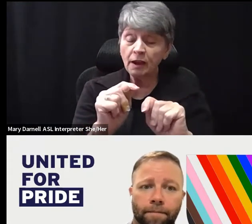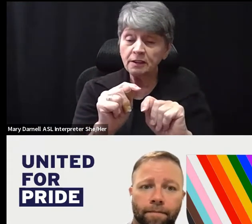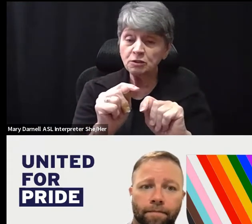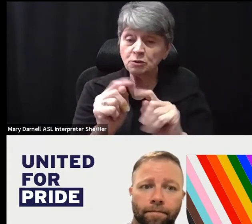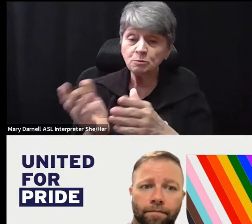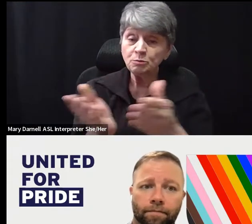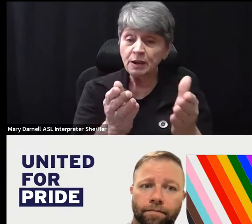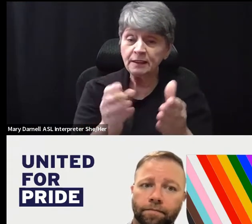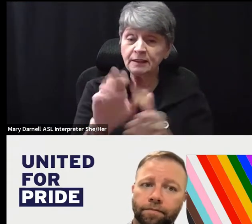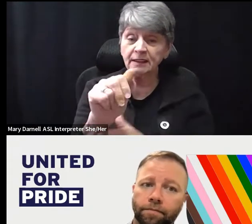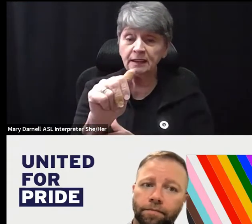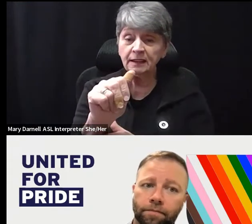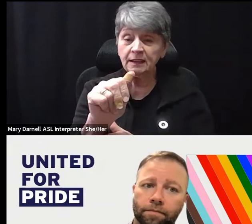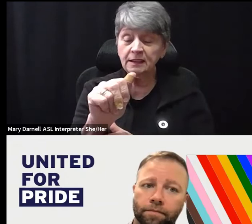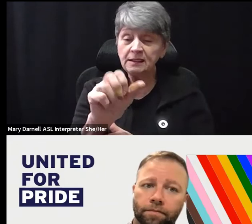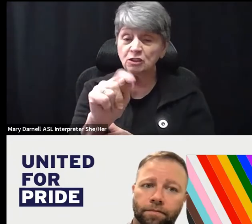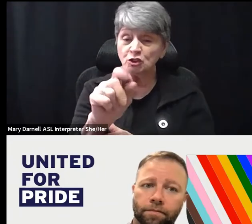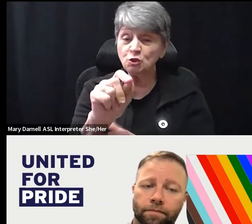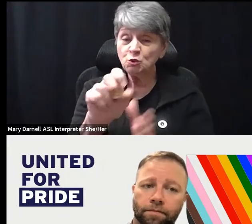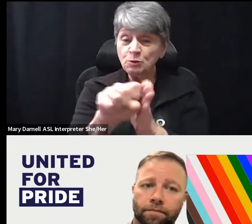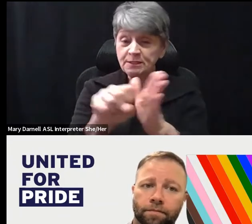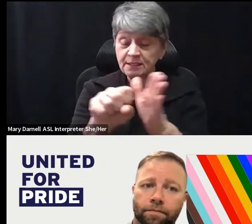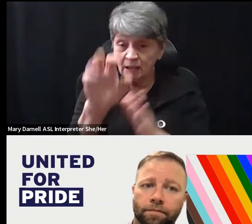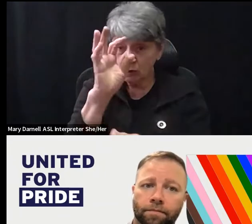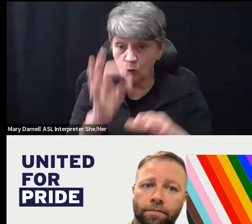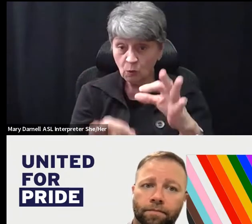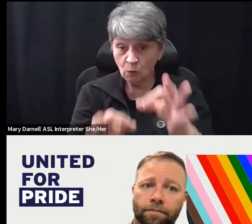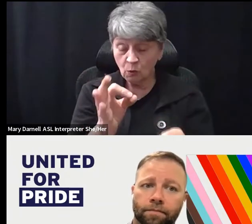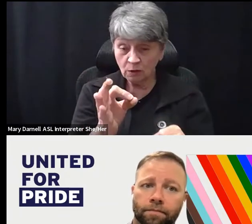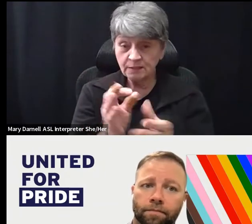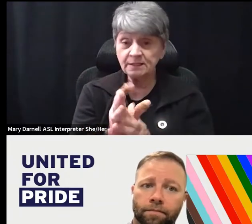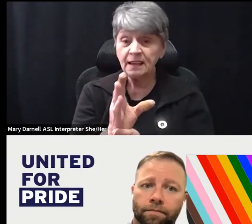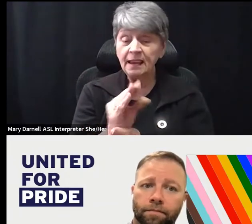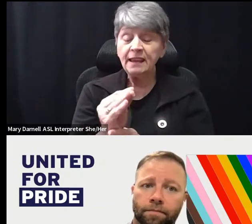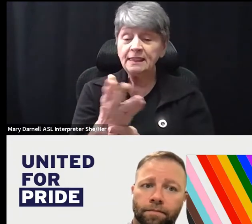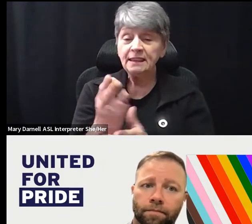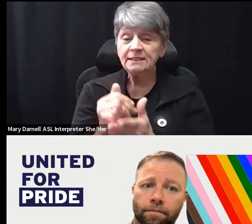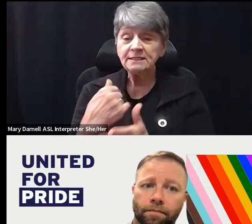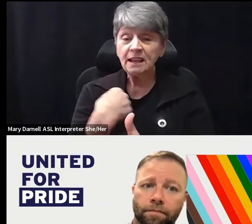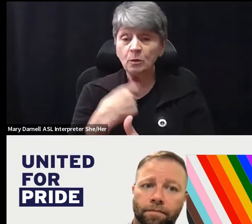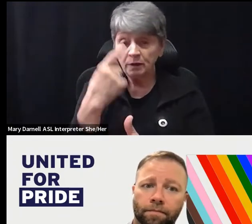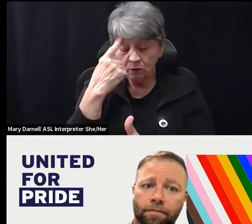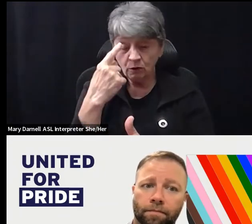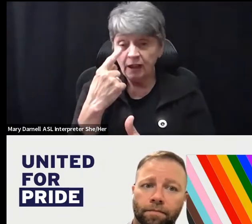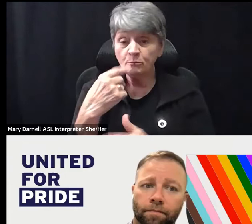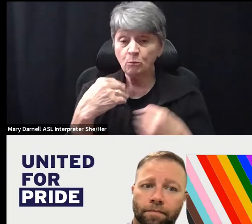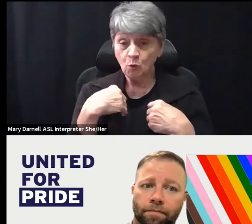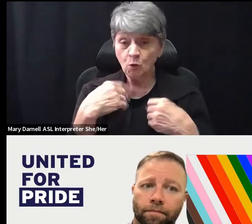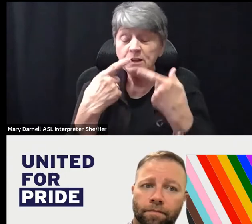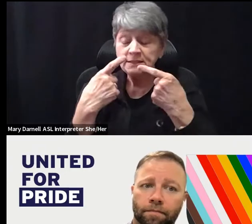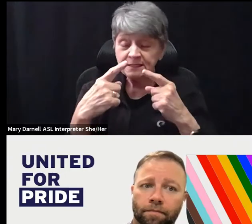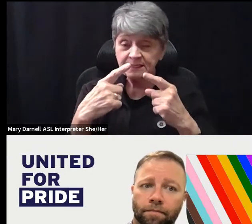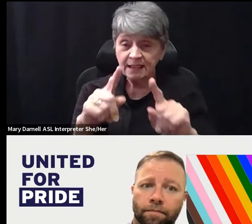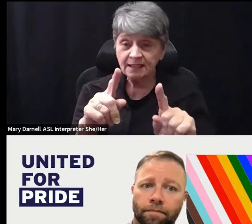in trying to bring types of cases that we think would have more success in the Supreme Court if it got there, if we do bring it in federal